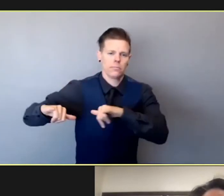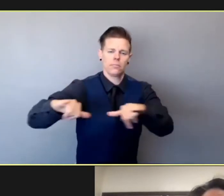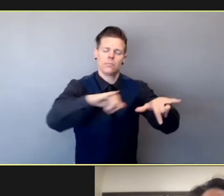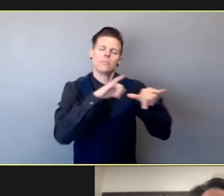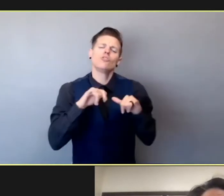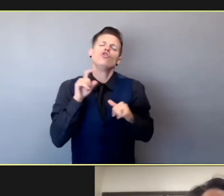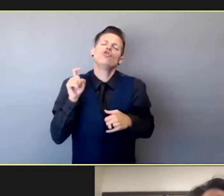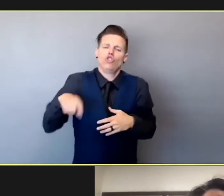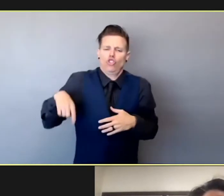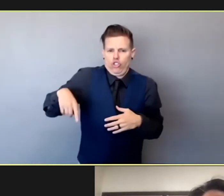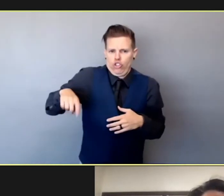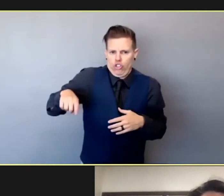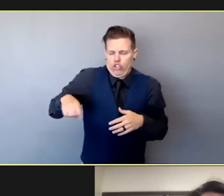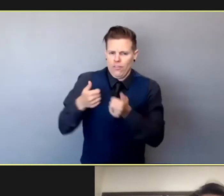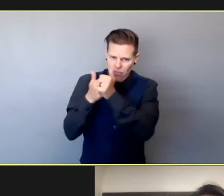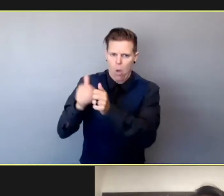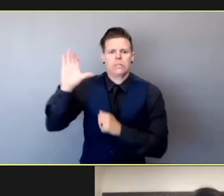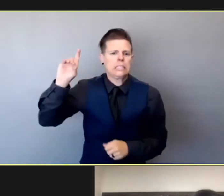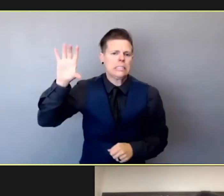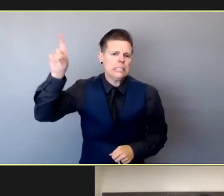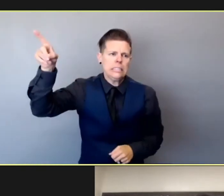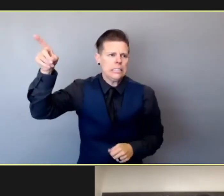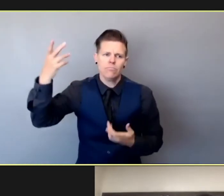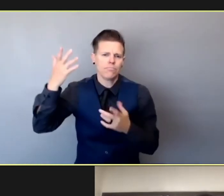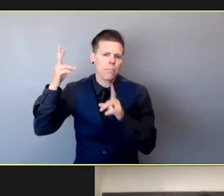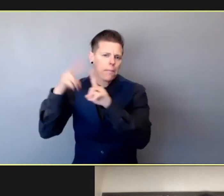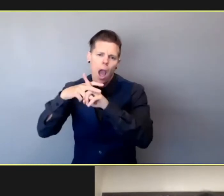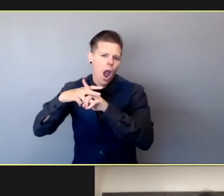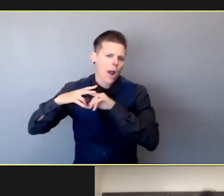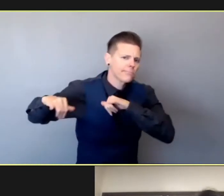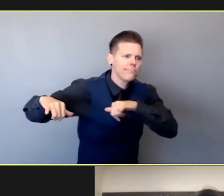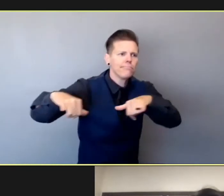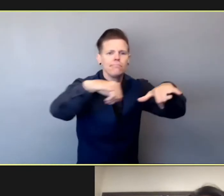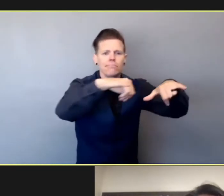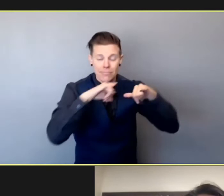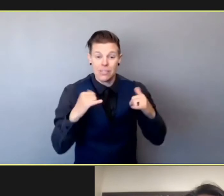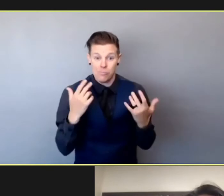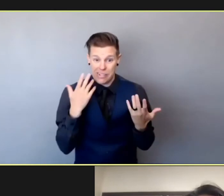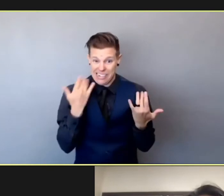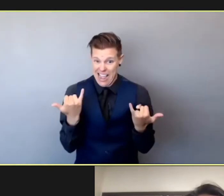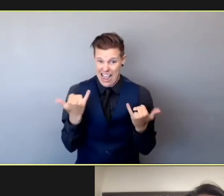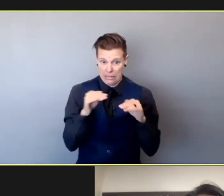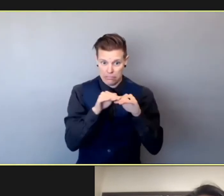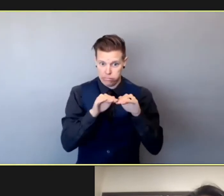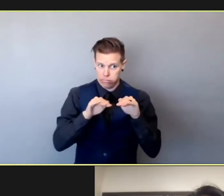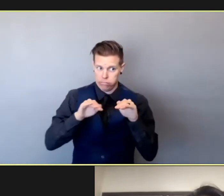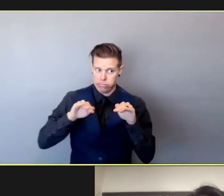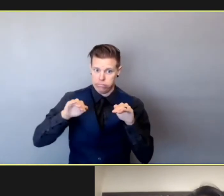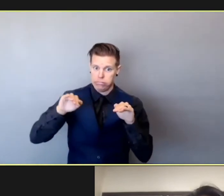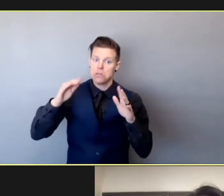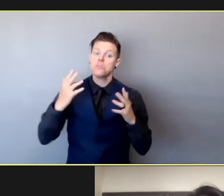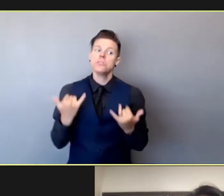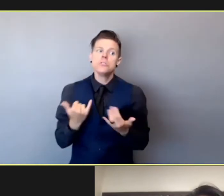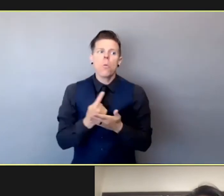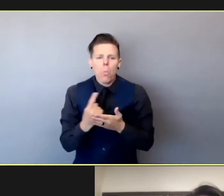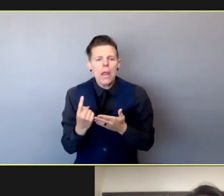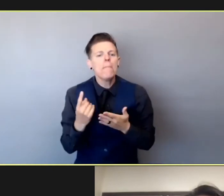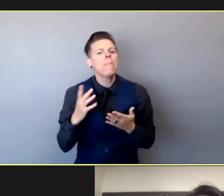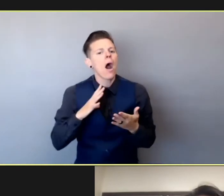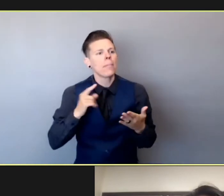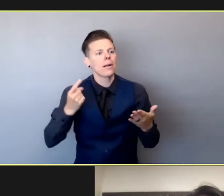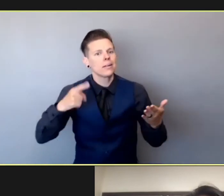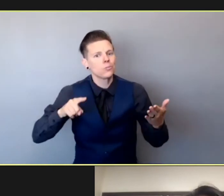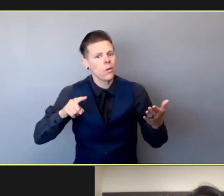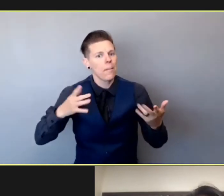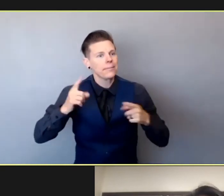these curves are going up pretty steeply, and whatever it is this week is going to be different next week and probably higher.